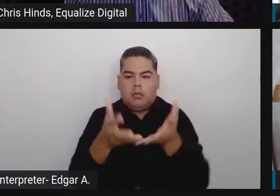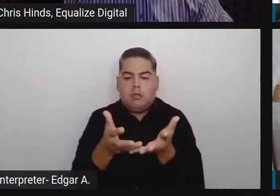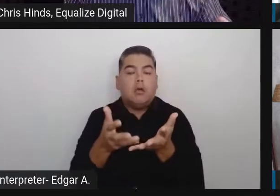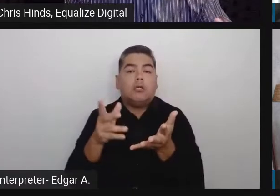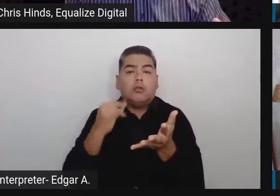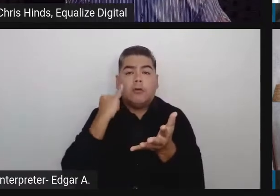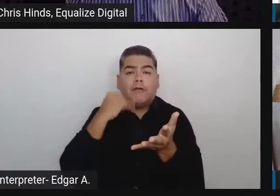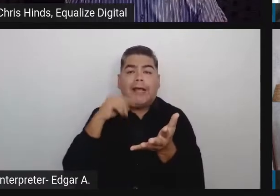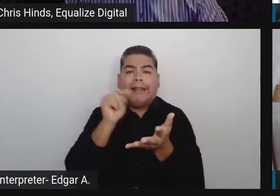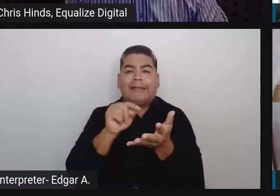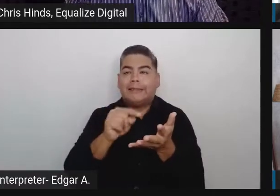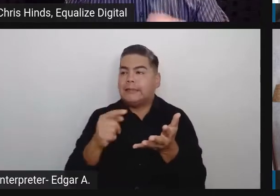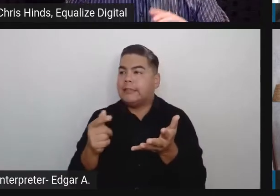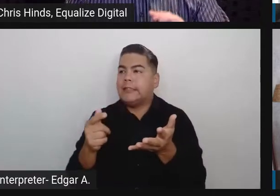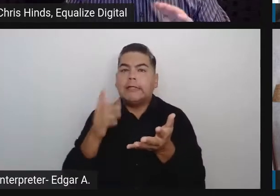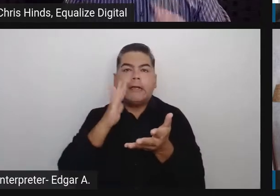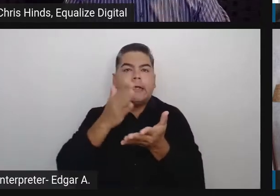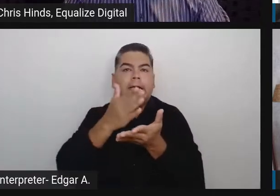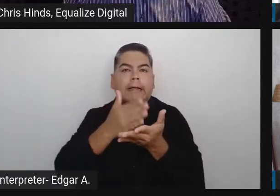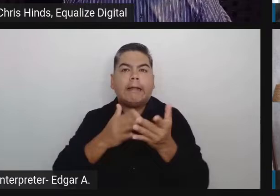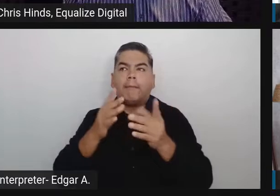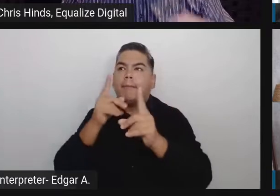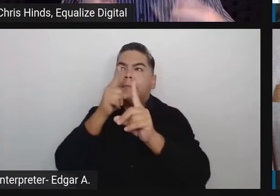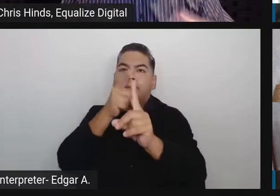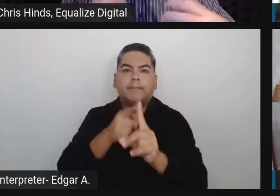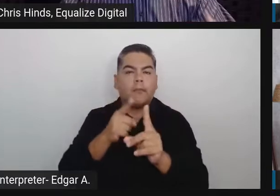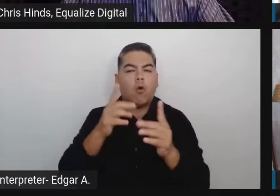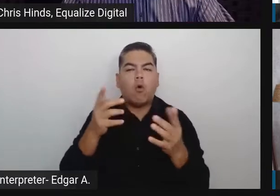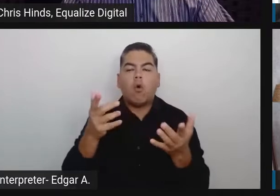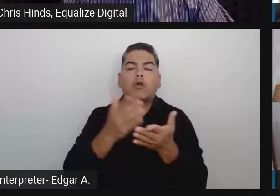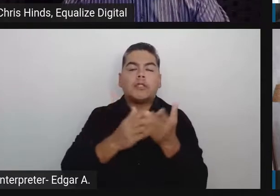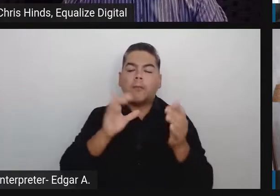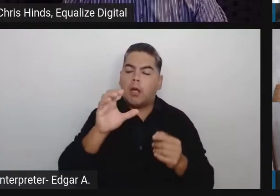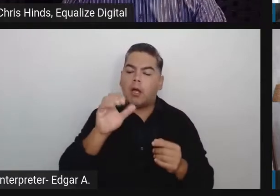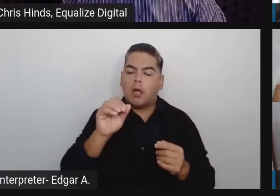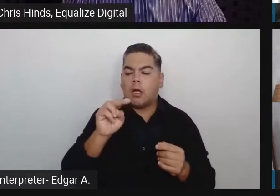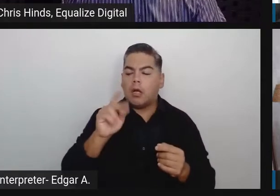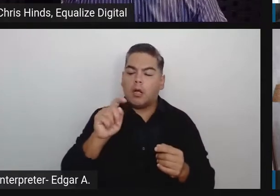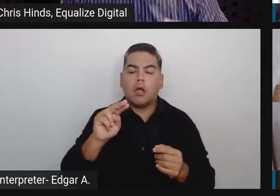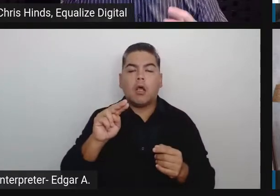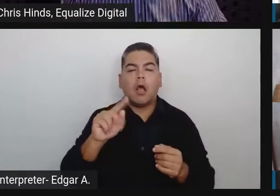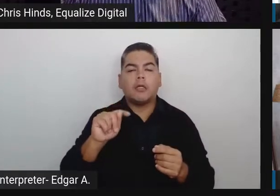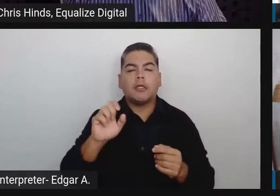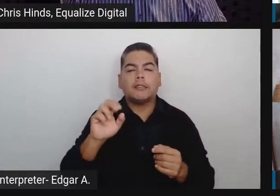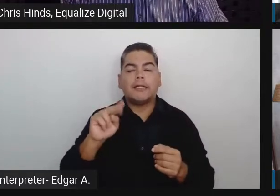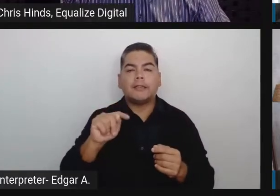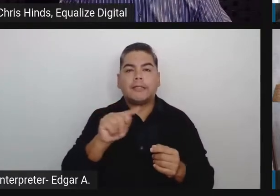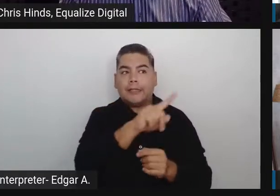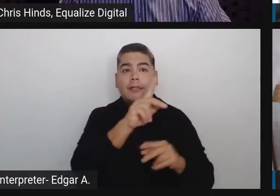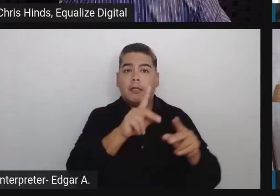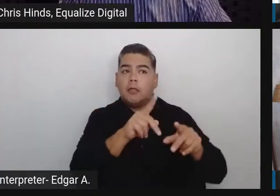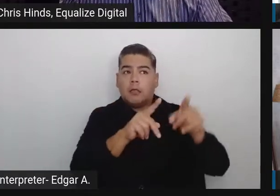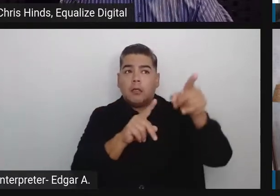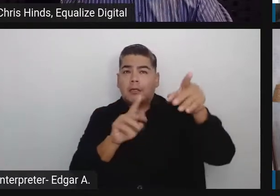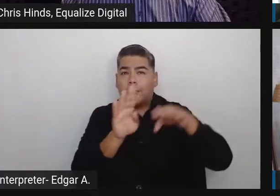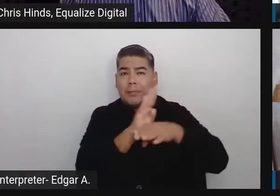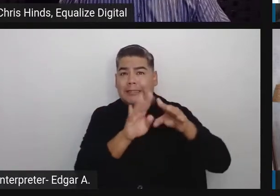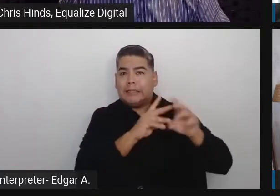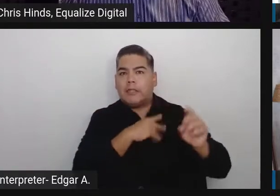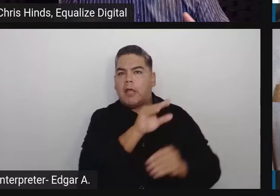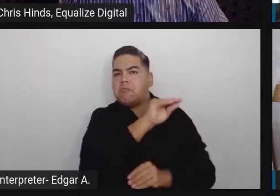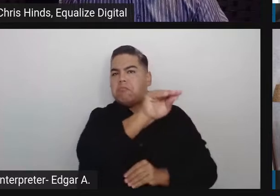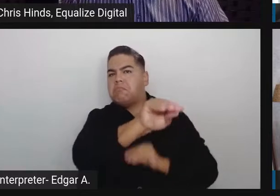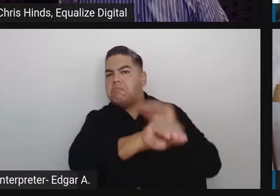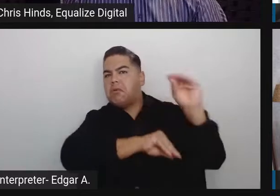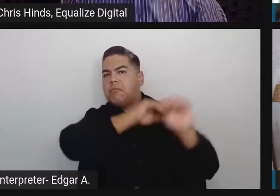custom blocks in Gutenberg or content that's been manually inserted into a page, right? But anything that's imported, anything that's either